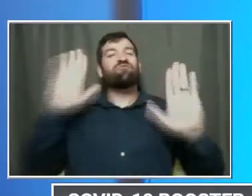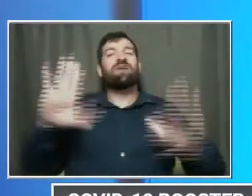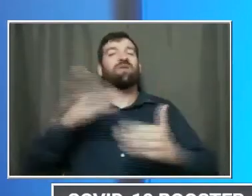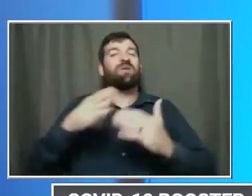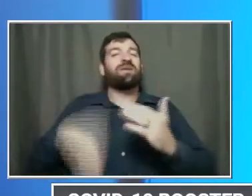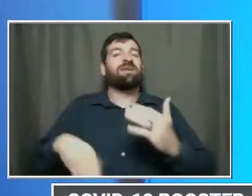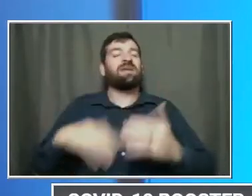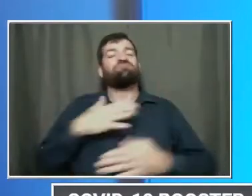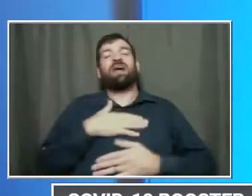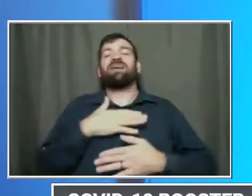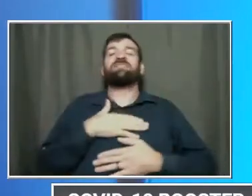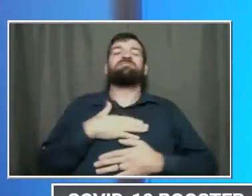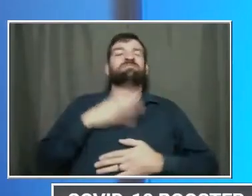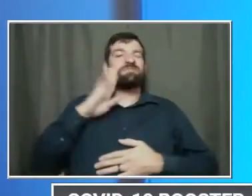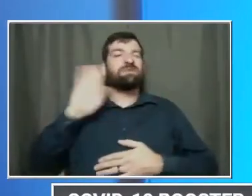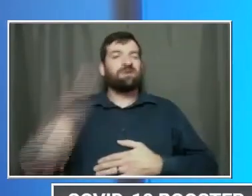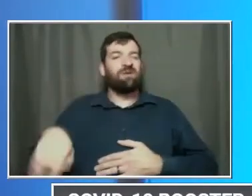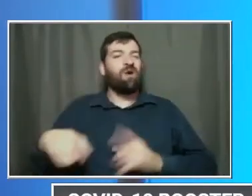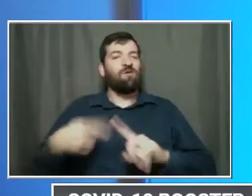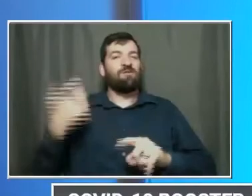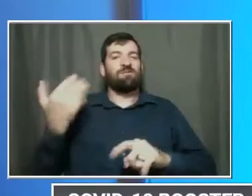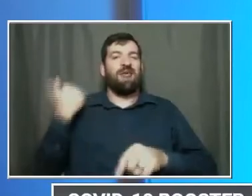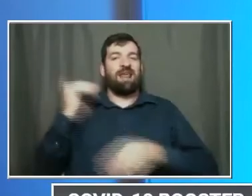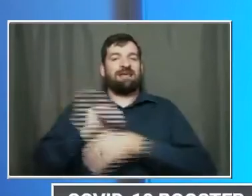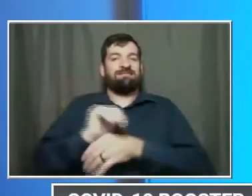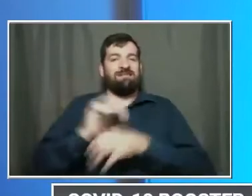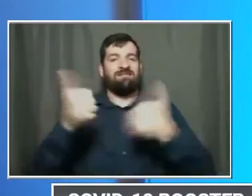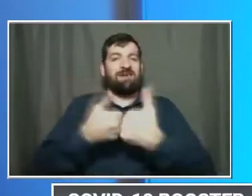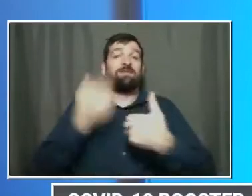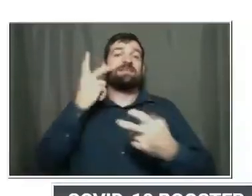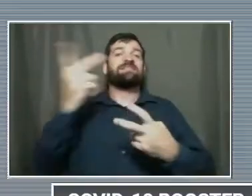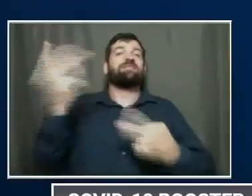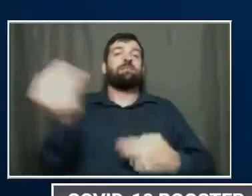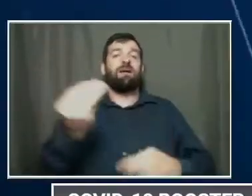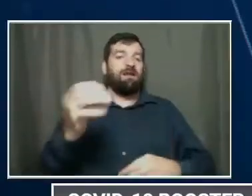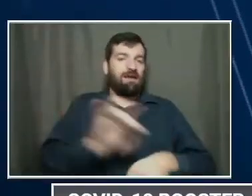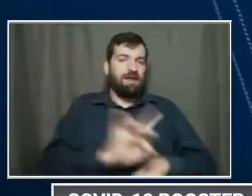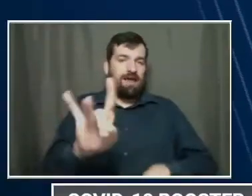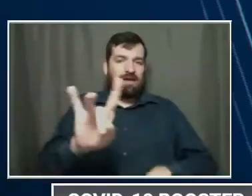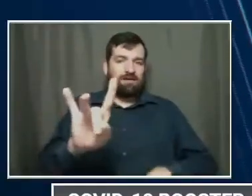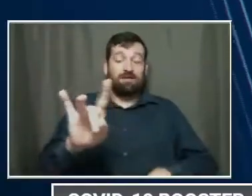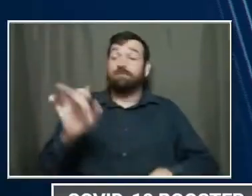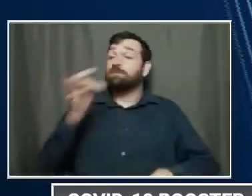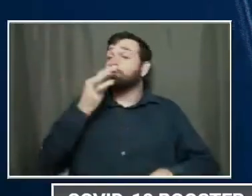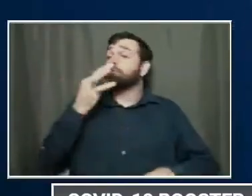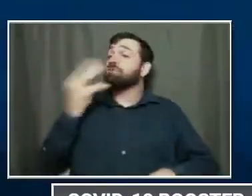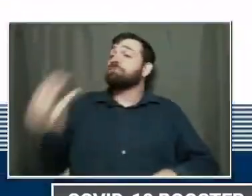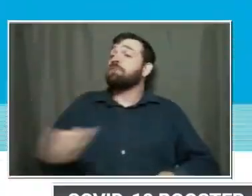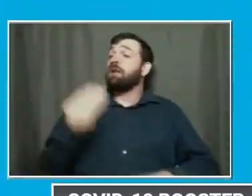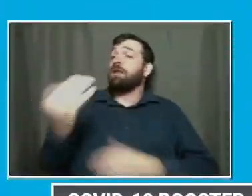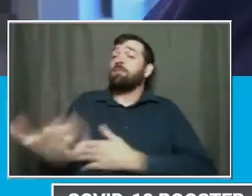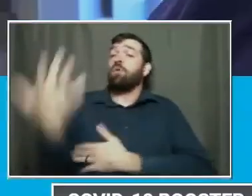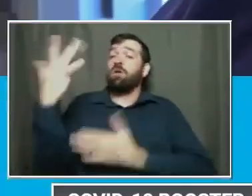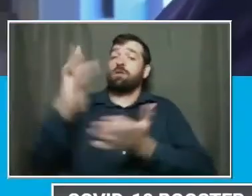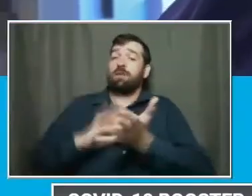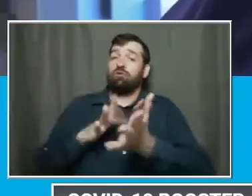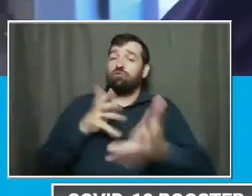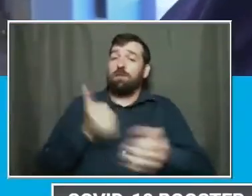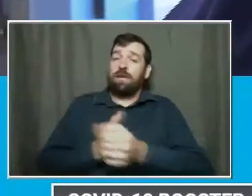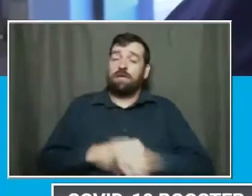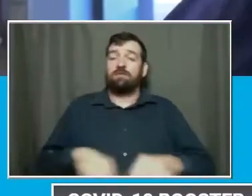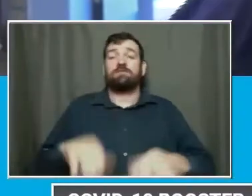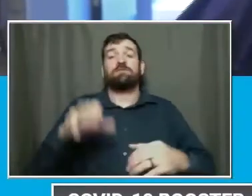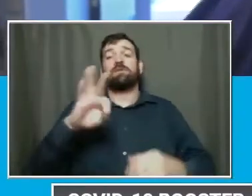We know you need it after last night's game, and we'll see you back here Monday at 8 a.m. Coming up Monday on the Morning Medical Update, the FDA